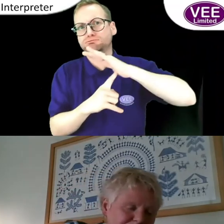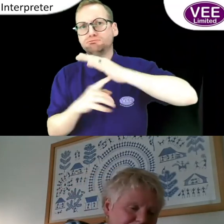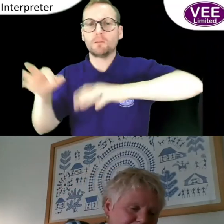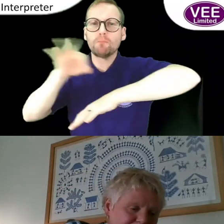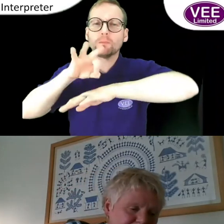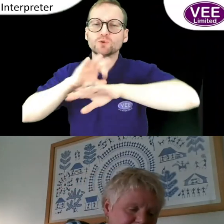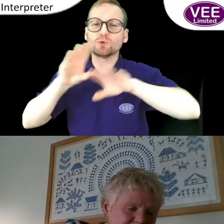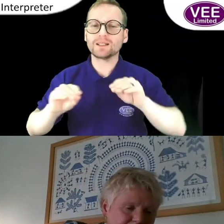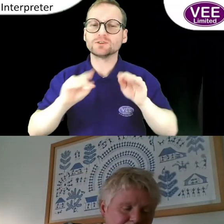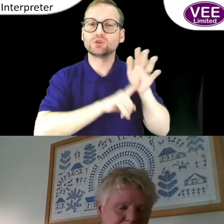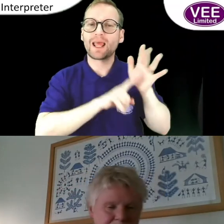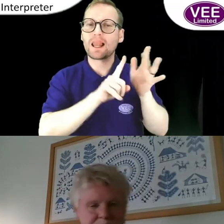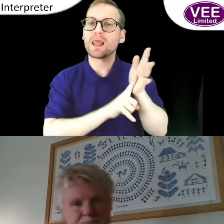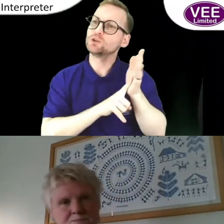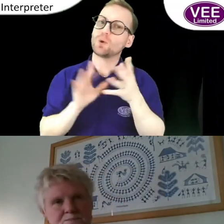end on, Jill,